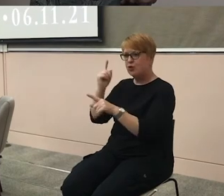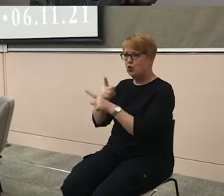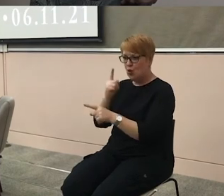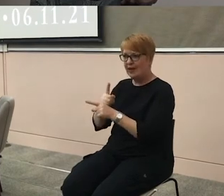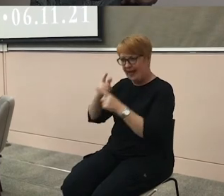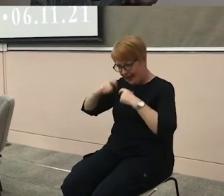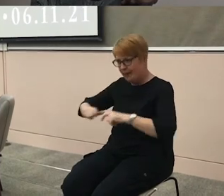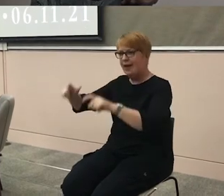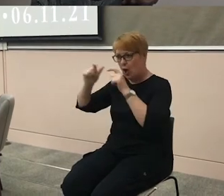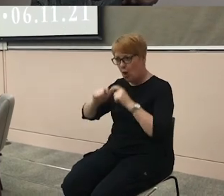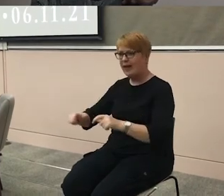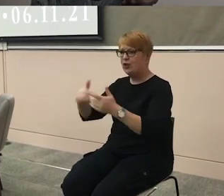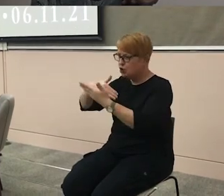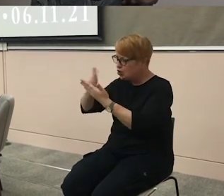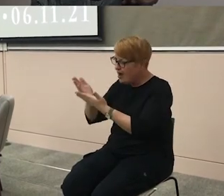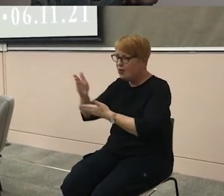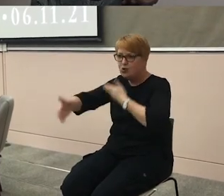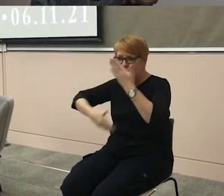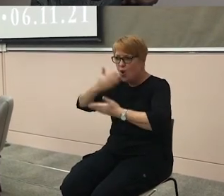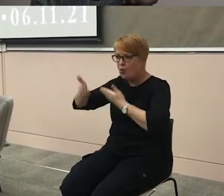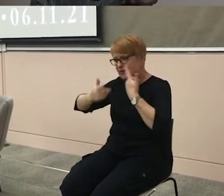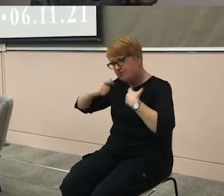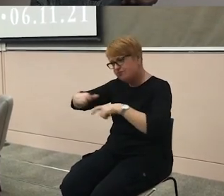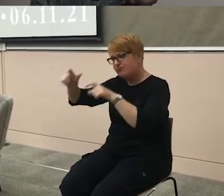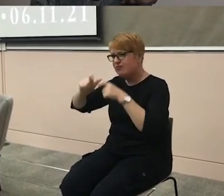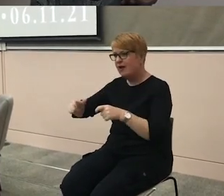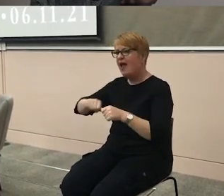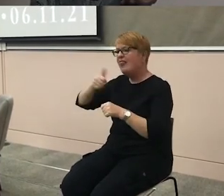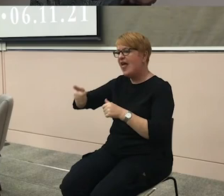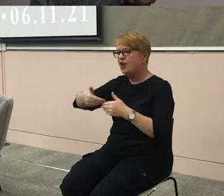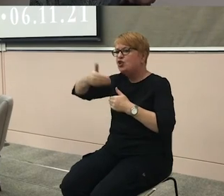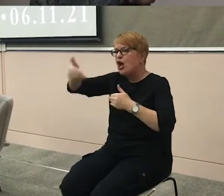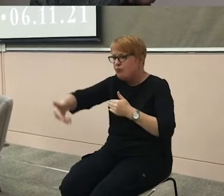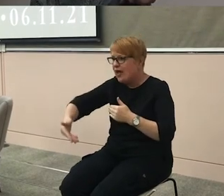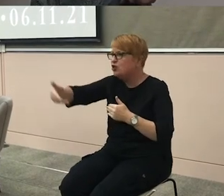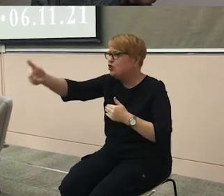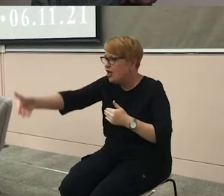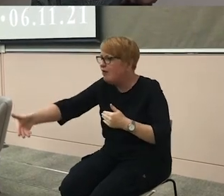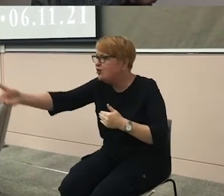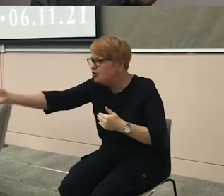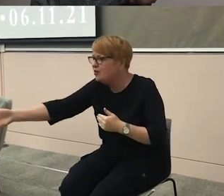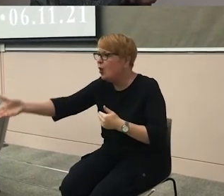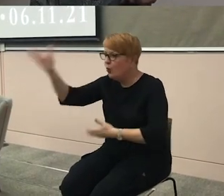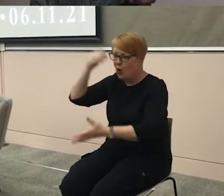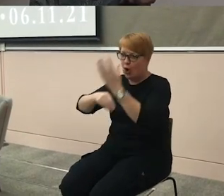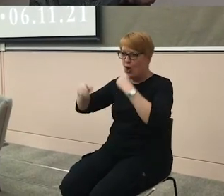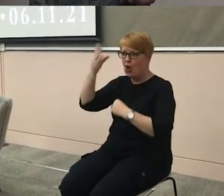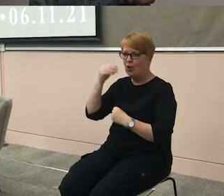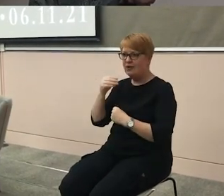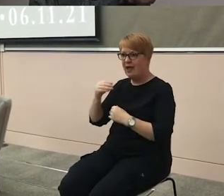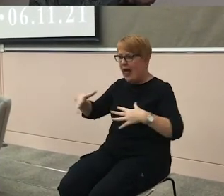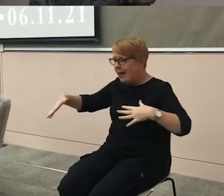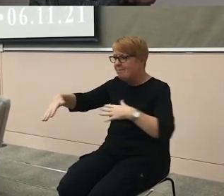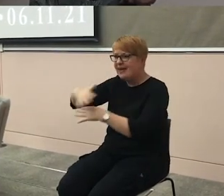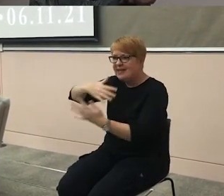You just keep mm-hmm. it going, keep sharing the stories, and then generations and generations will learn from that and remix the stories,